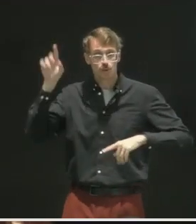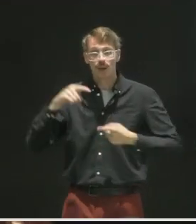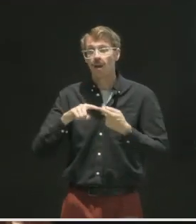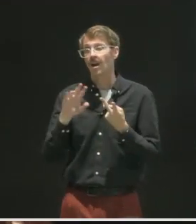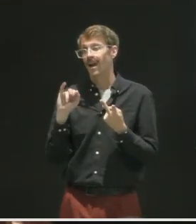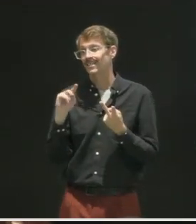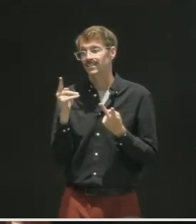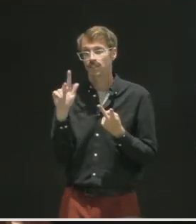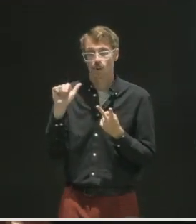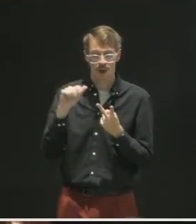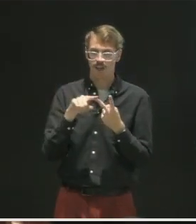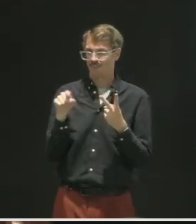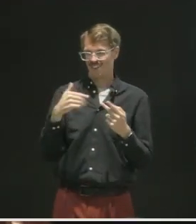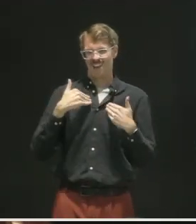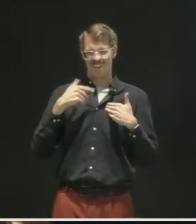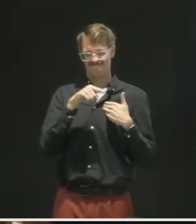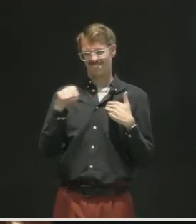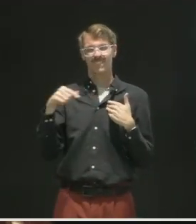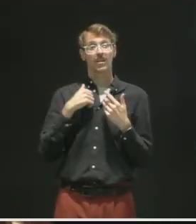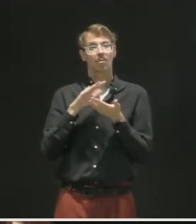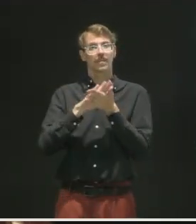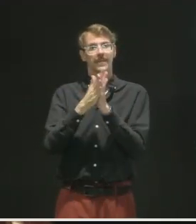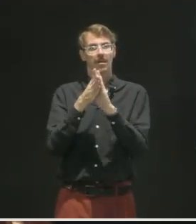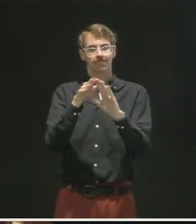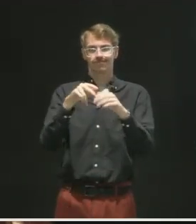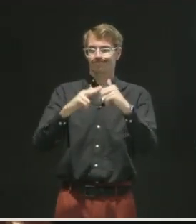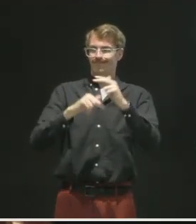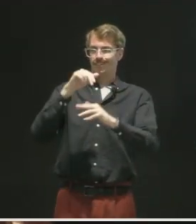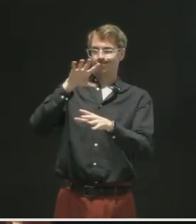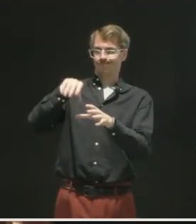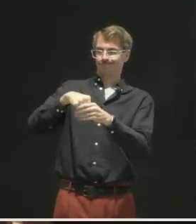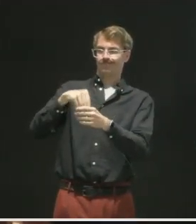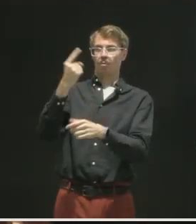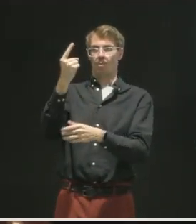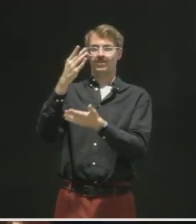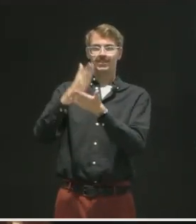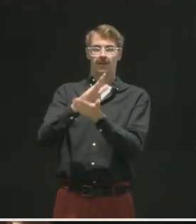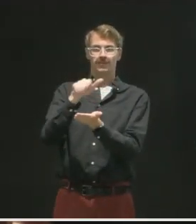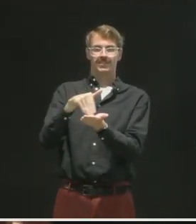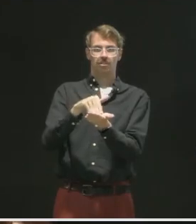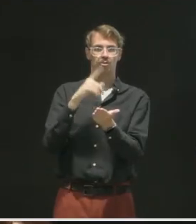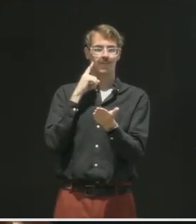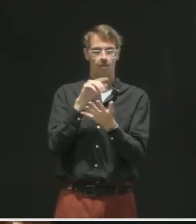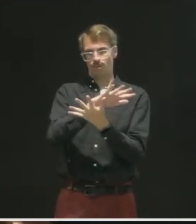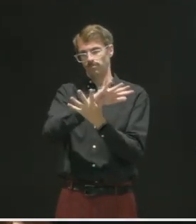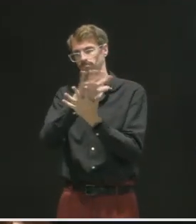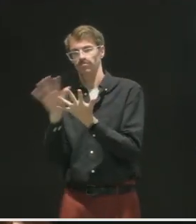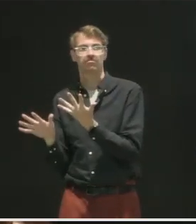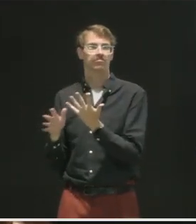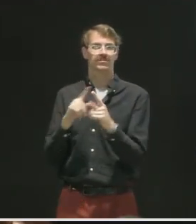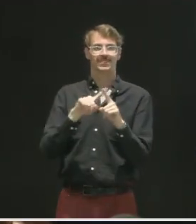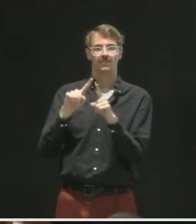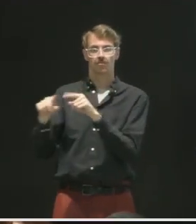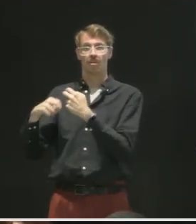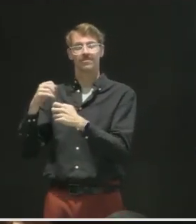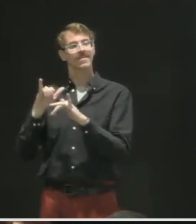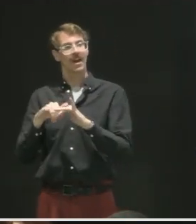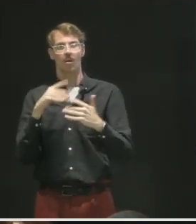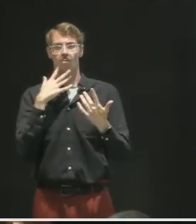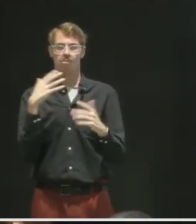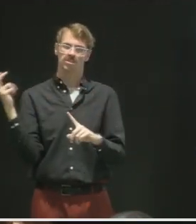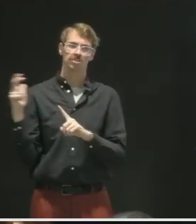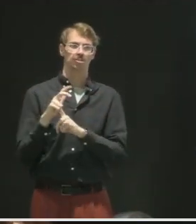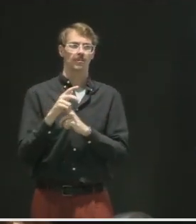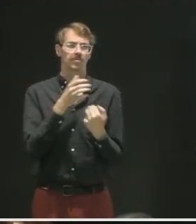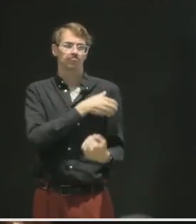one-stop centers, and these one-stop centers had business continuity plans that allowed them to ensure success when there was